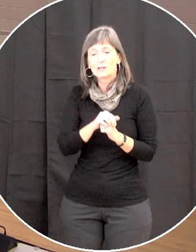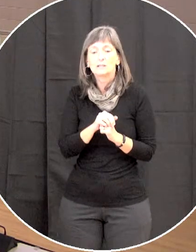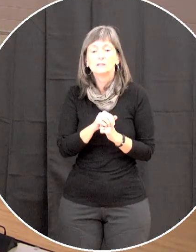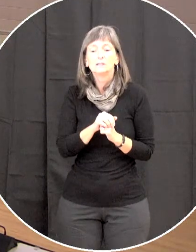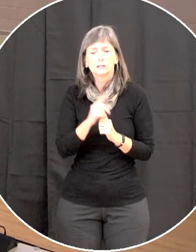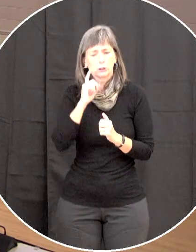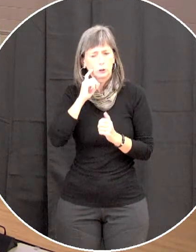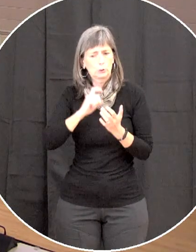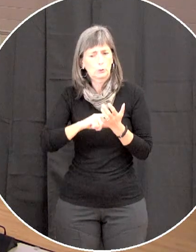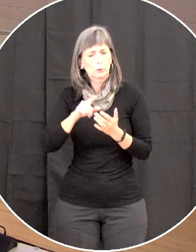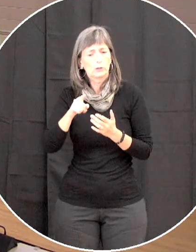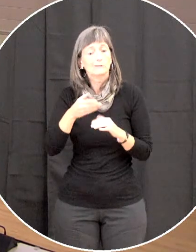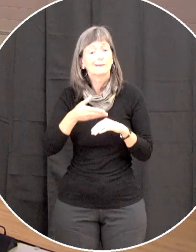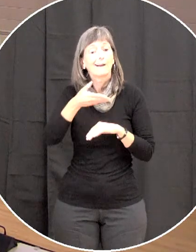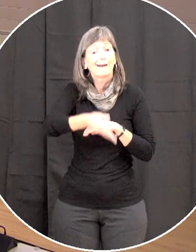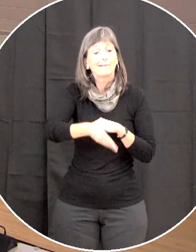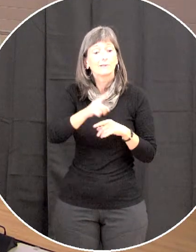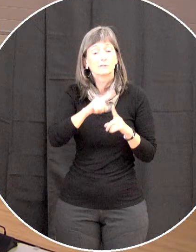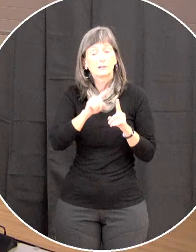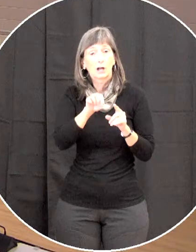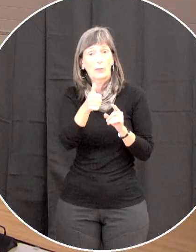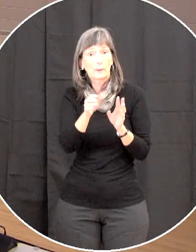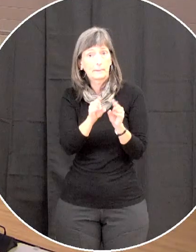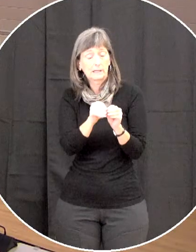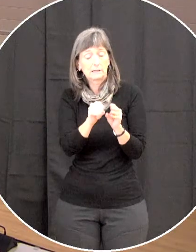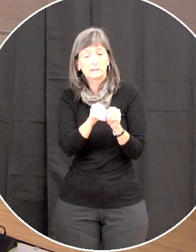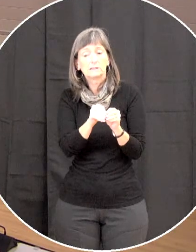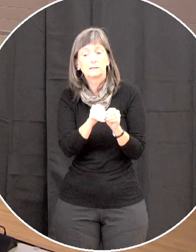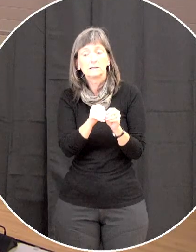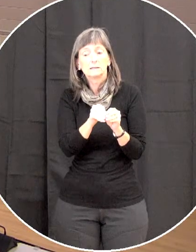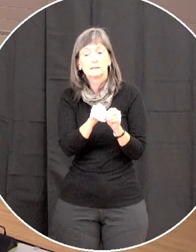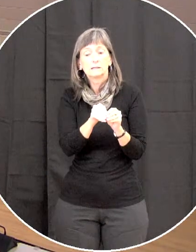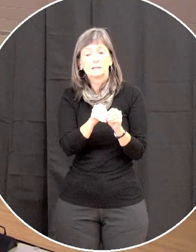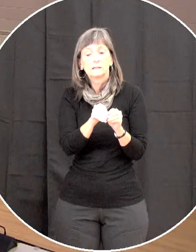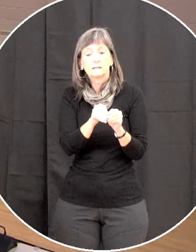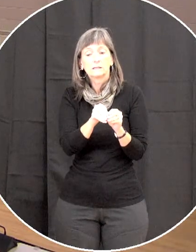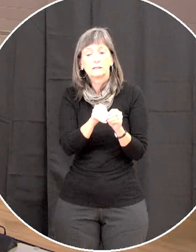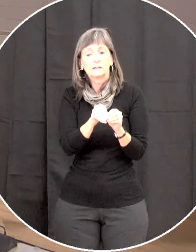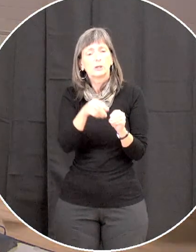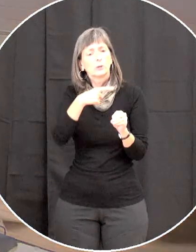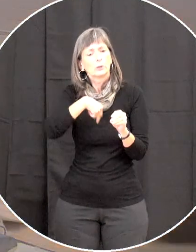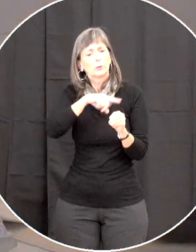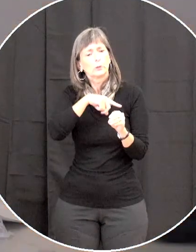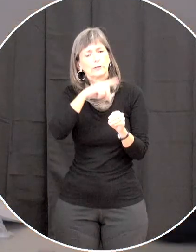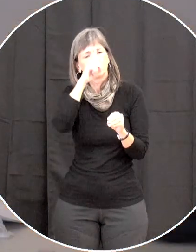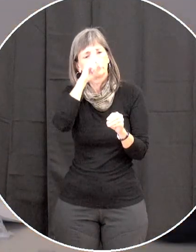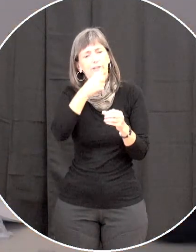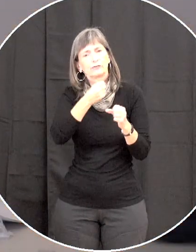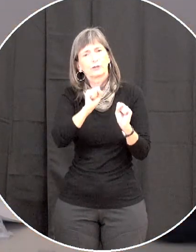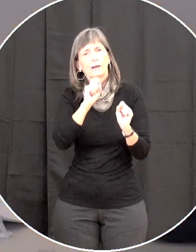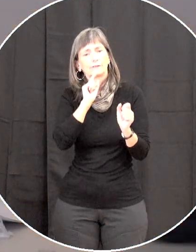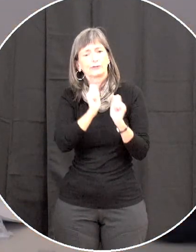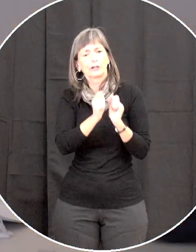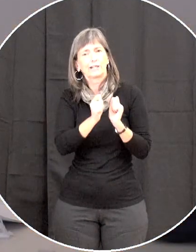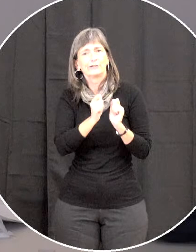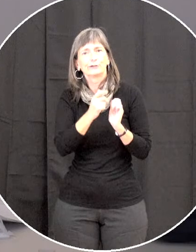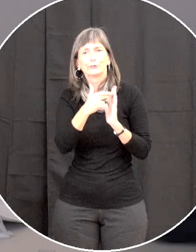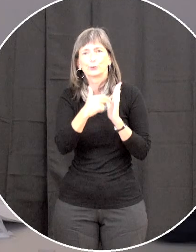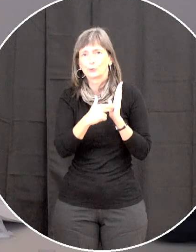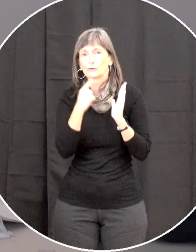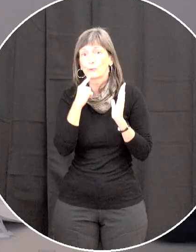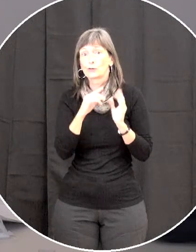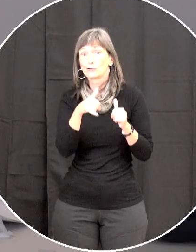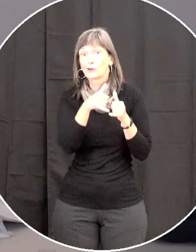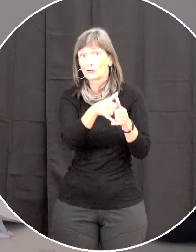that a subsequent meeting will be scheduled to discuss pending changes to our foundation scholarships, as well as possibilities for